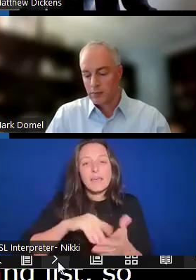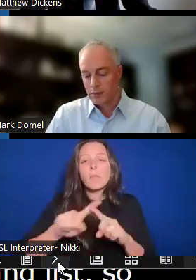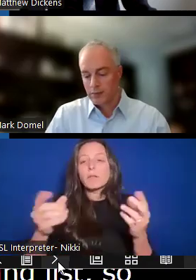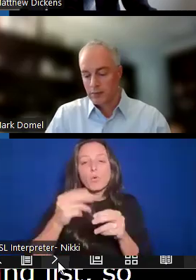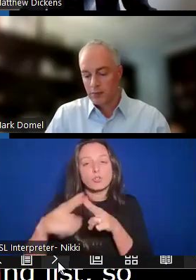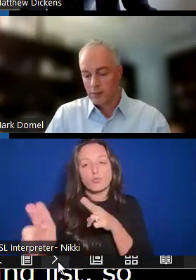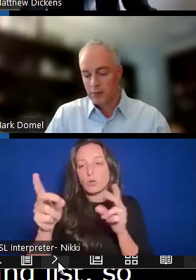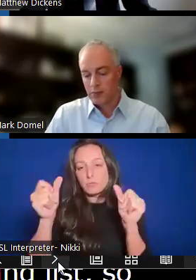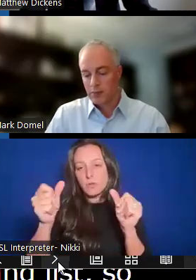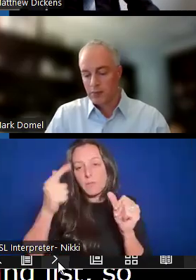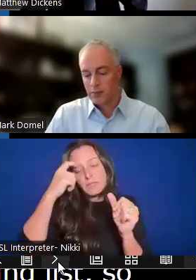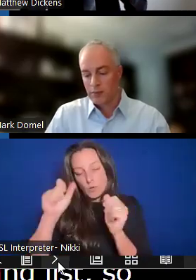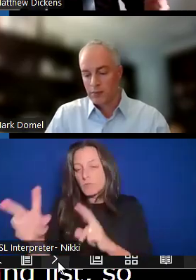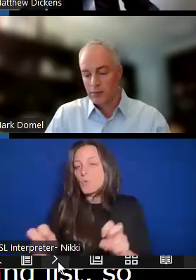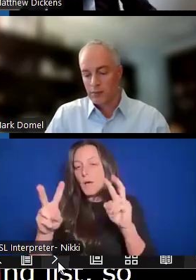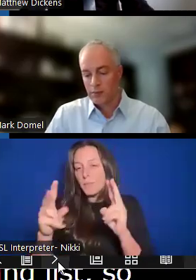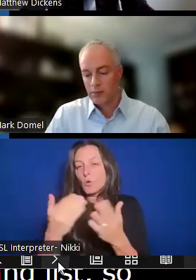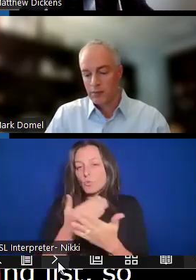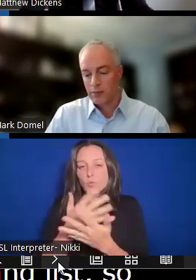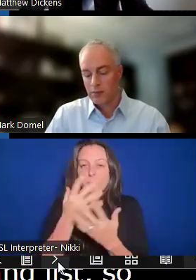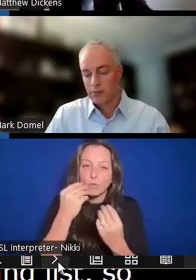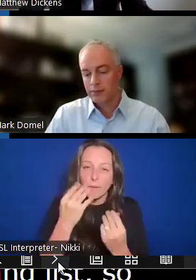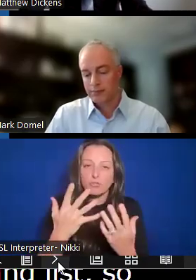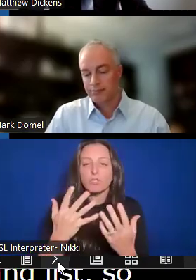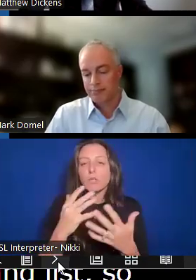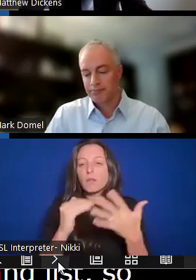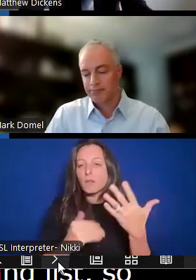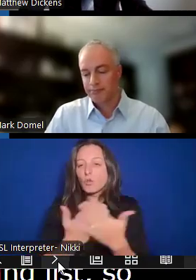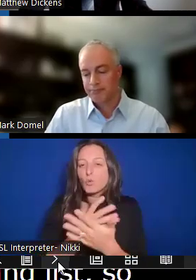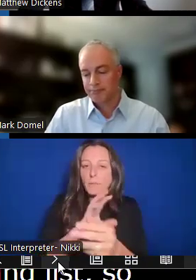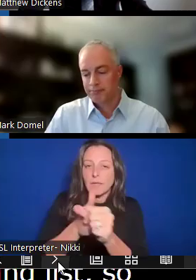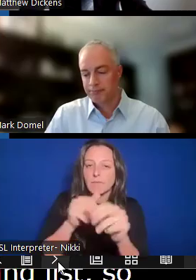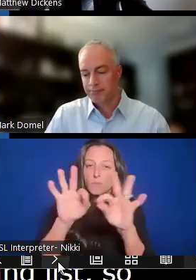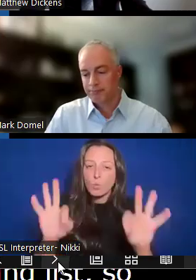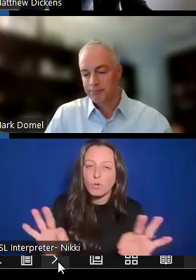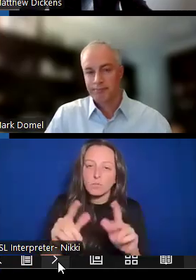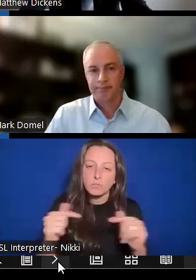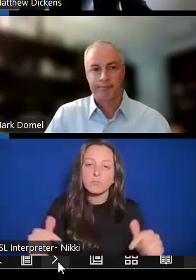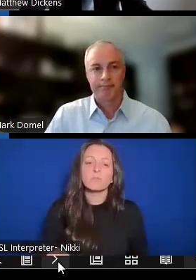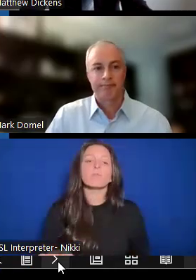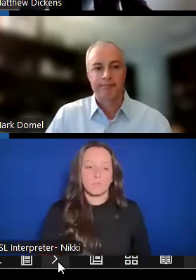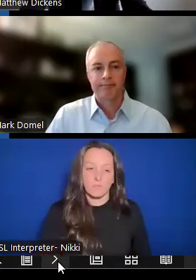because you will have to re-upload different additional information at that time.